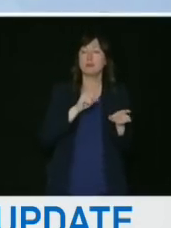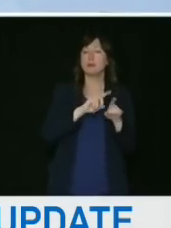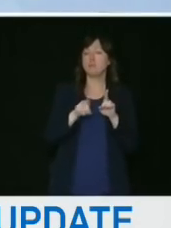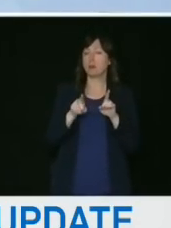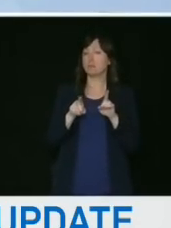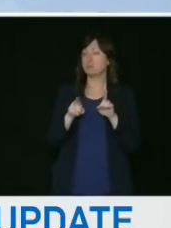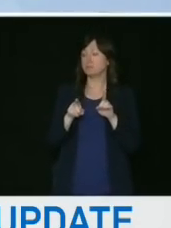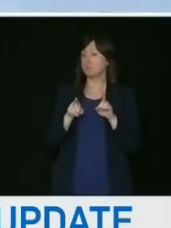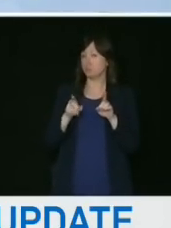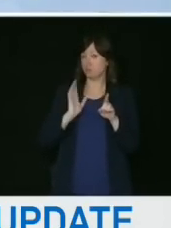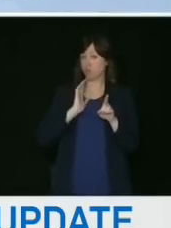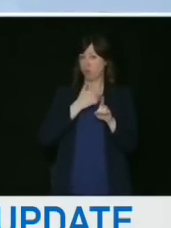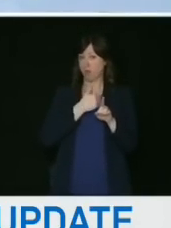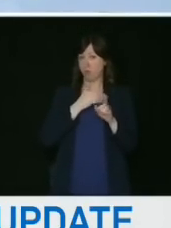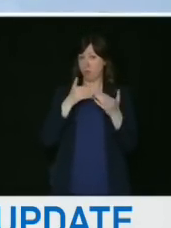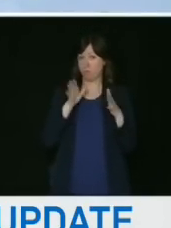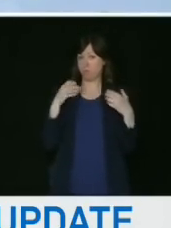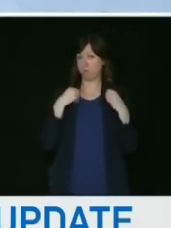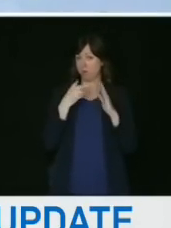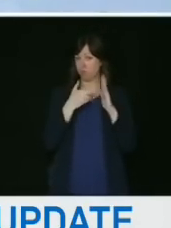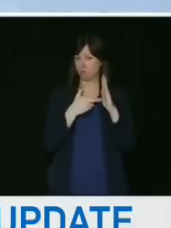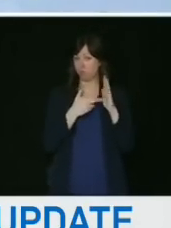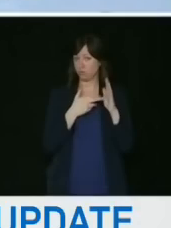mustn't stop,